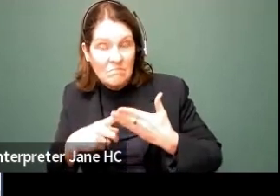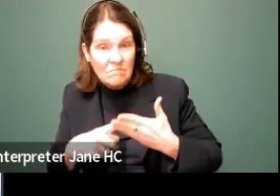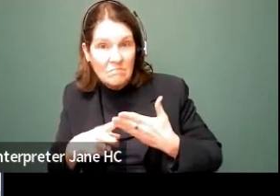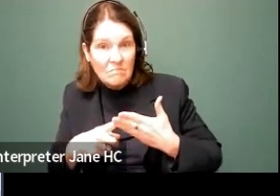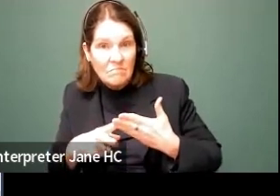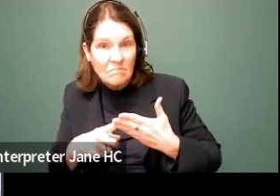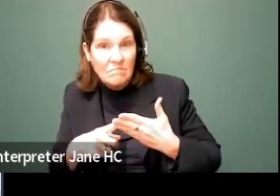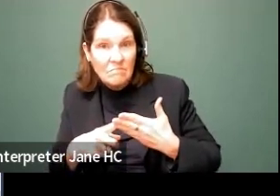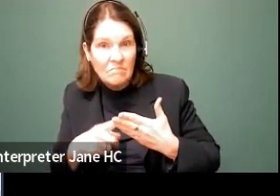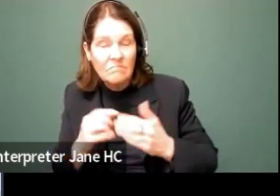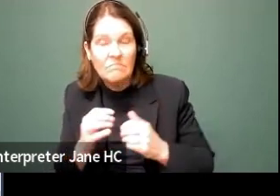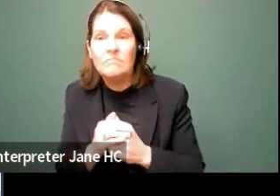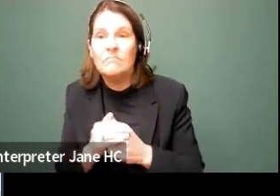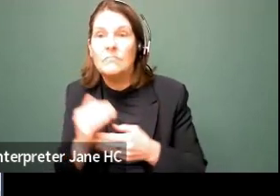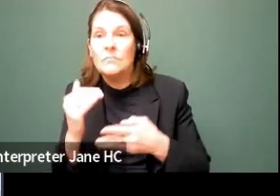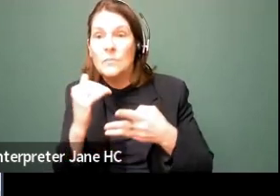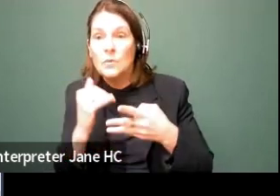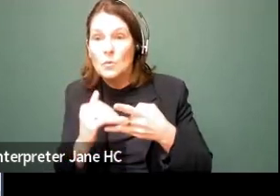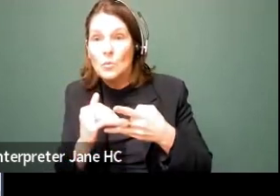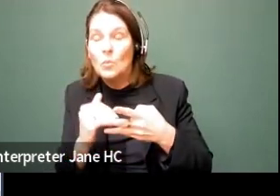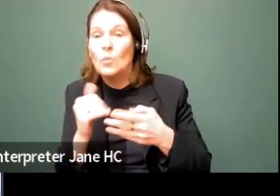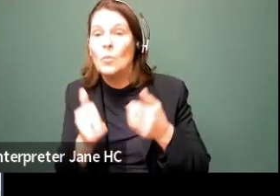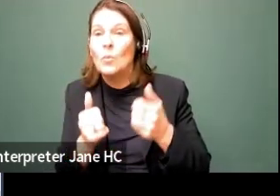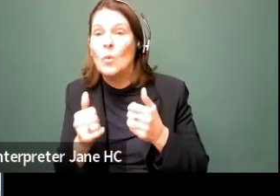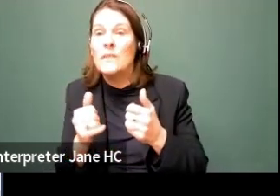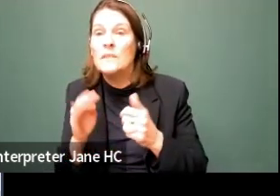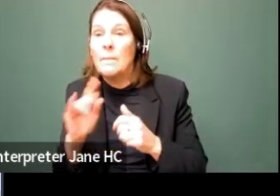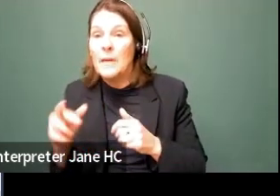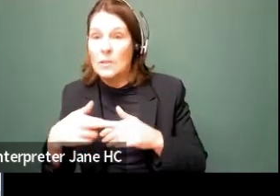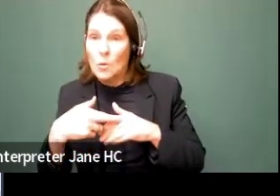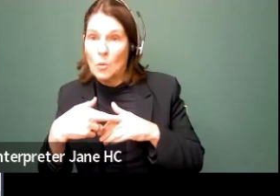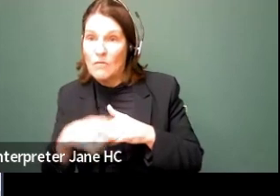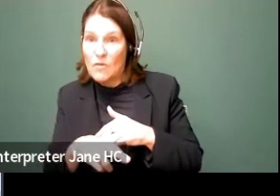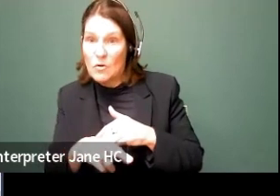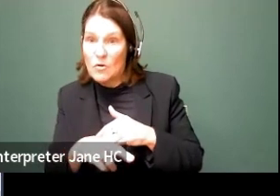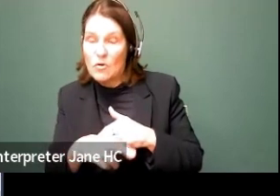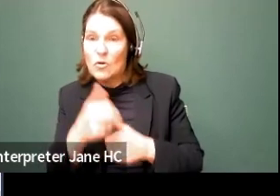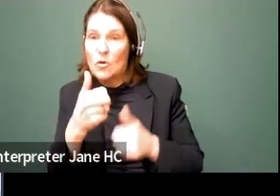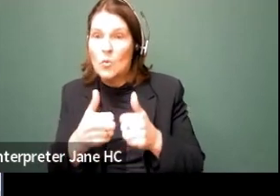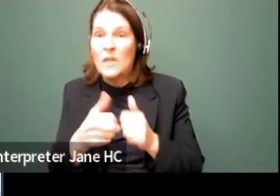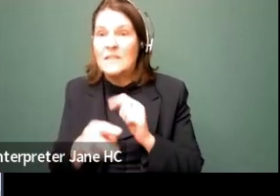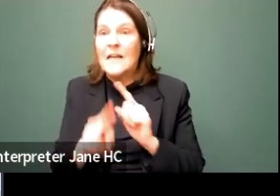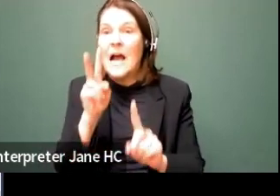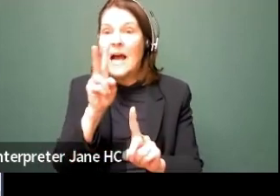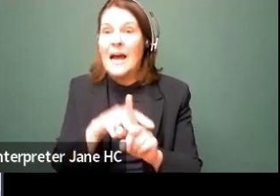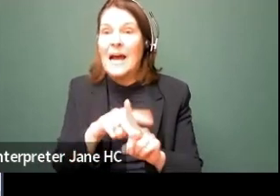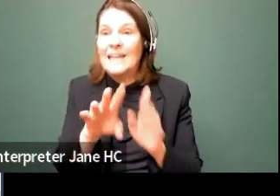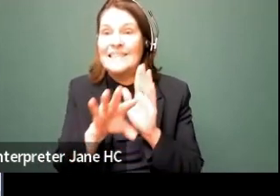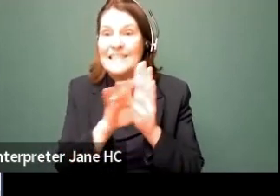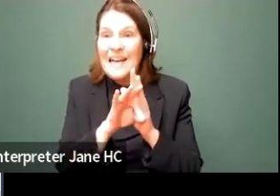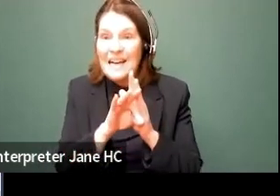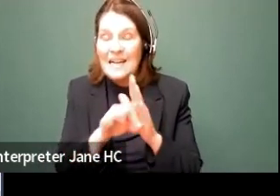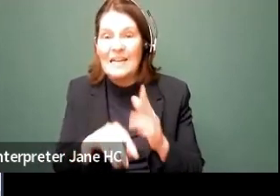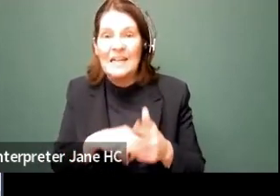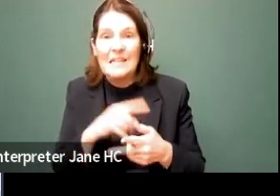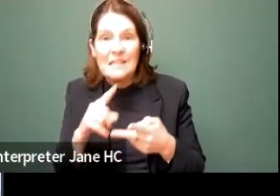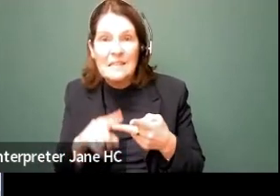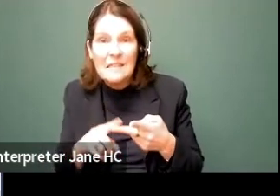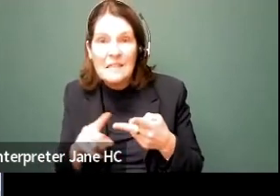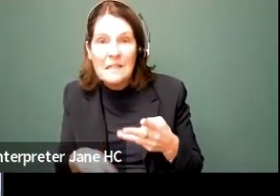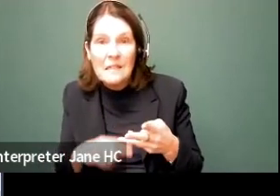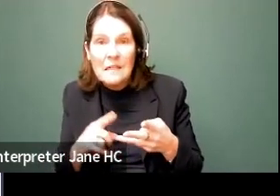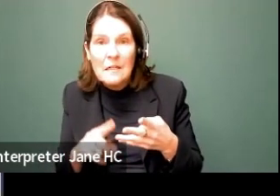which bills have been referred to that committee, get a look at